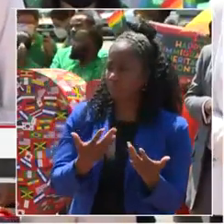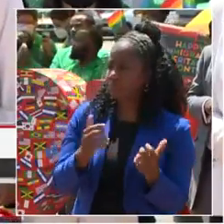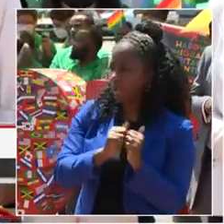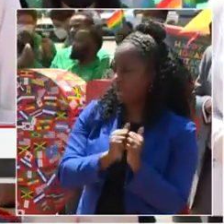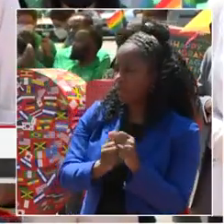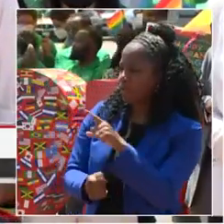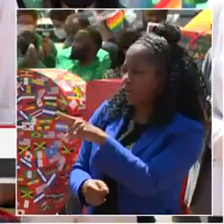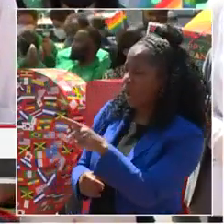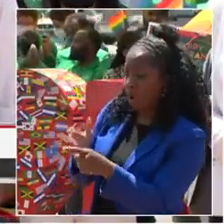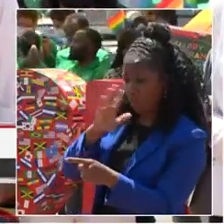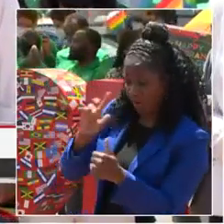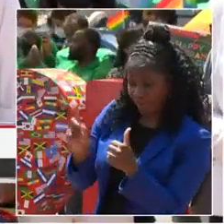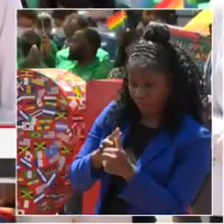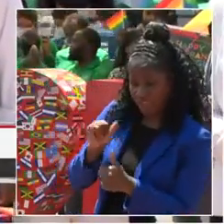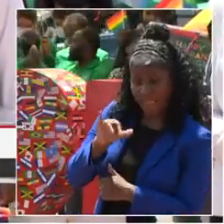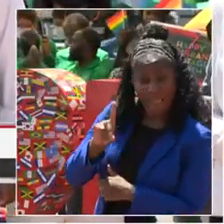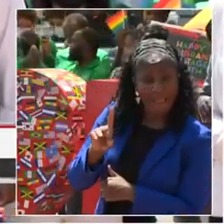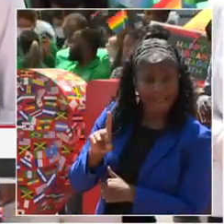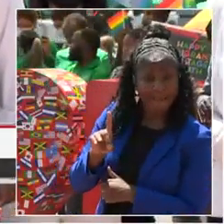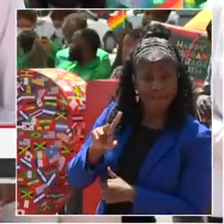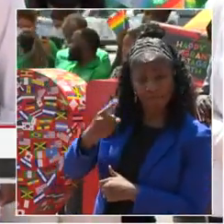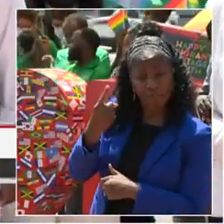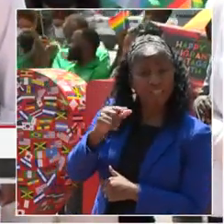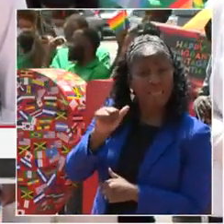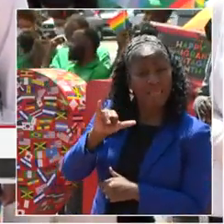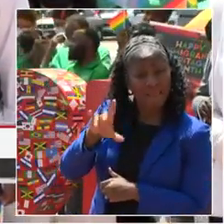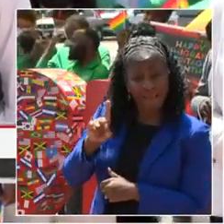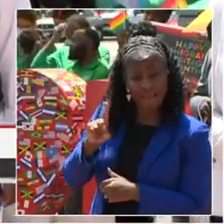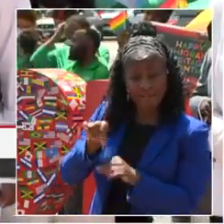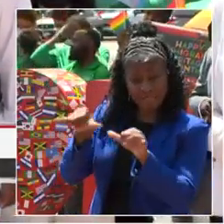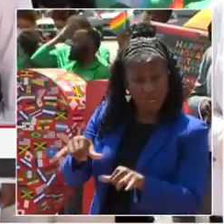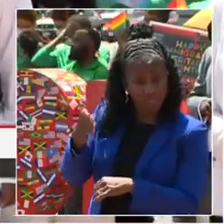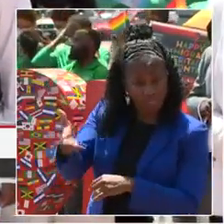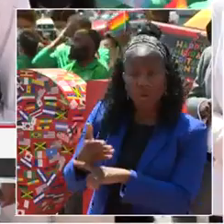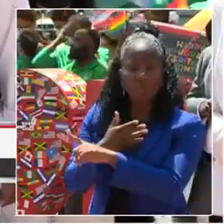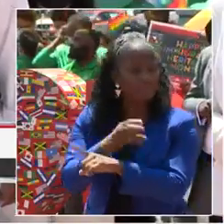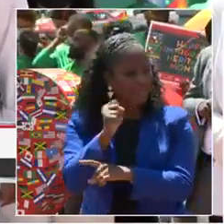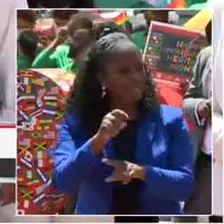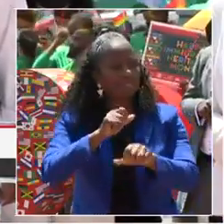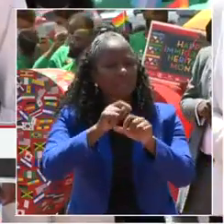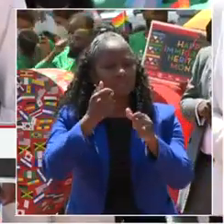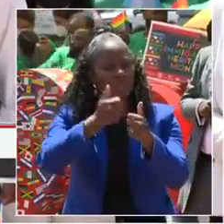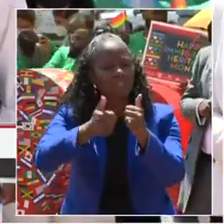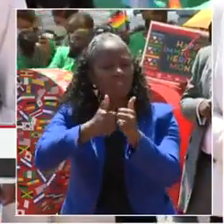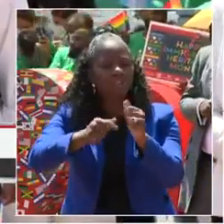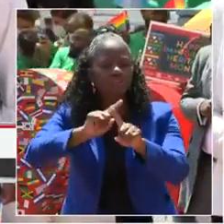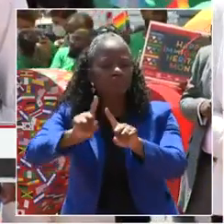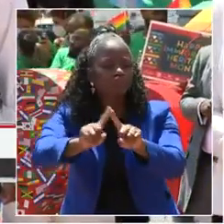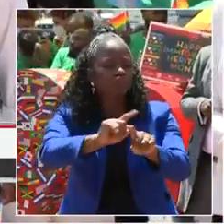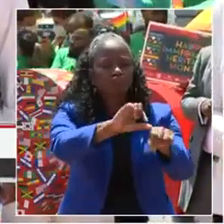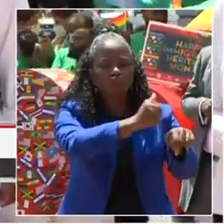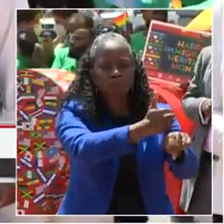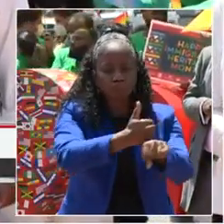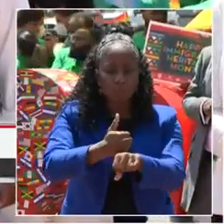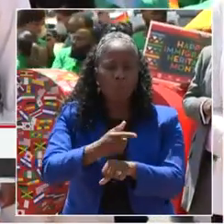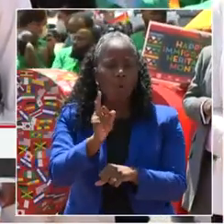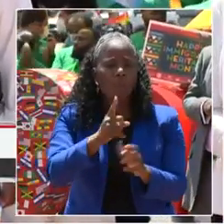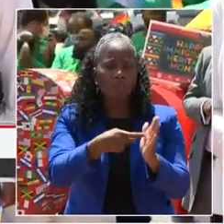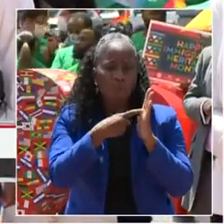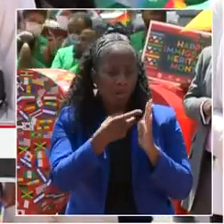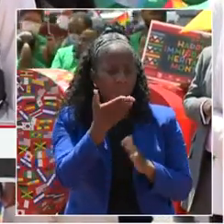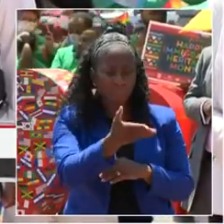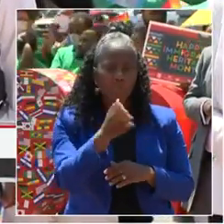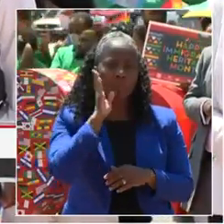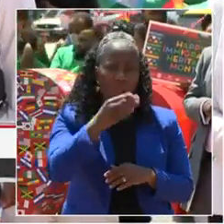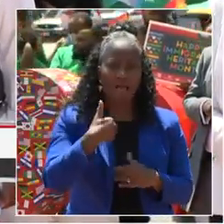there? So there are first aid stations at different. Each of the events is a little bit different, but where the requirements are there, yes,